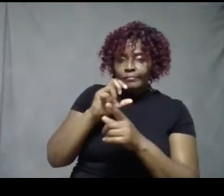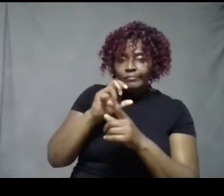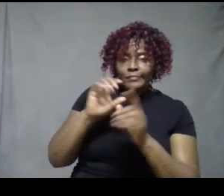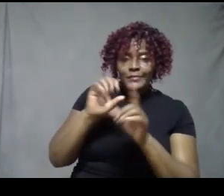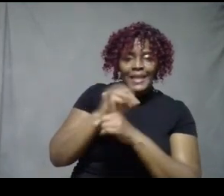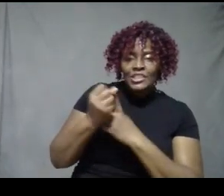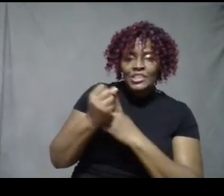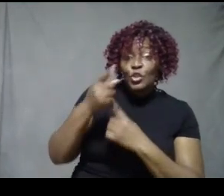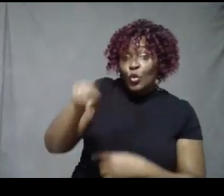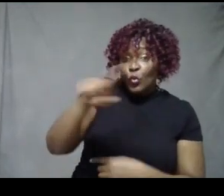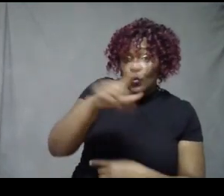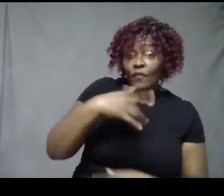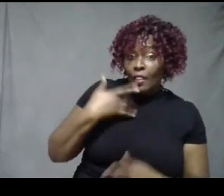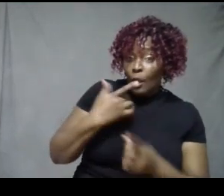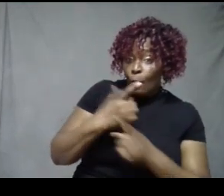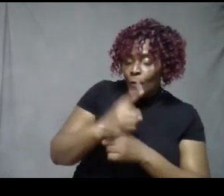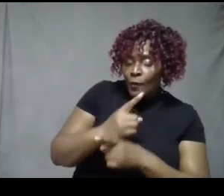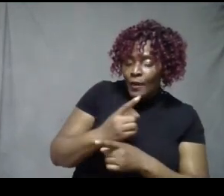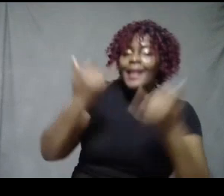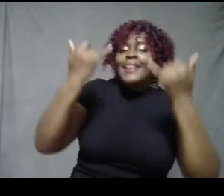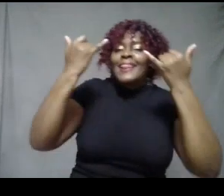the developer begin